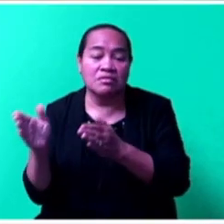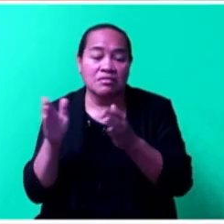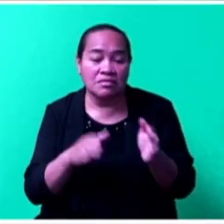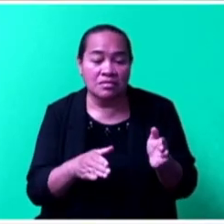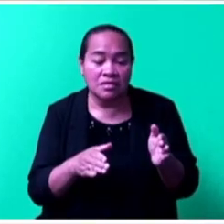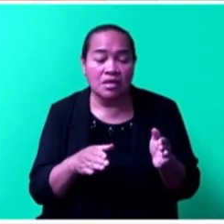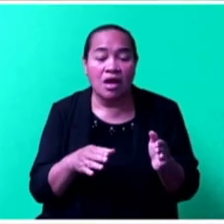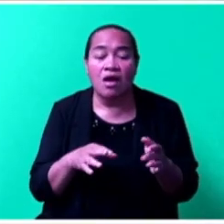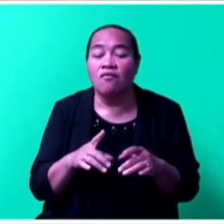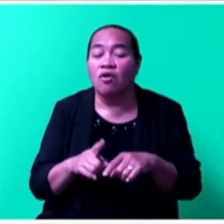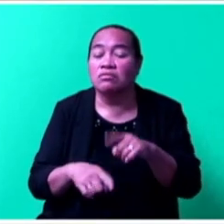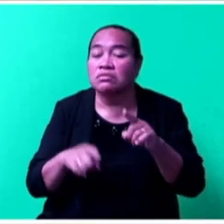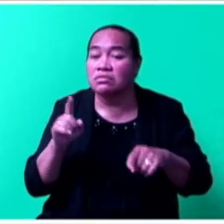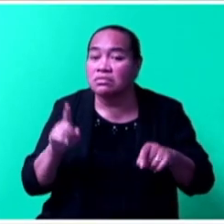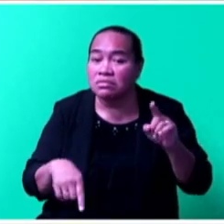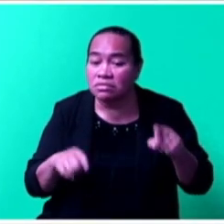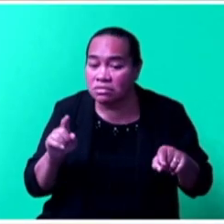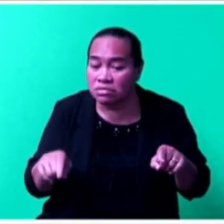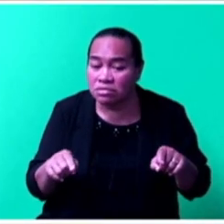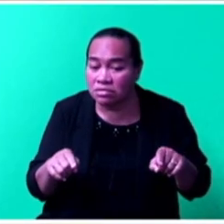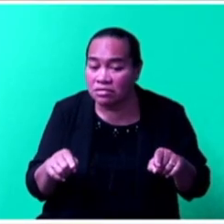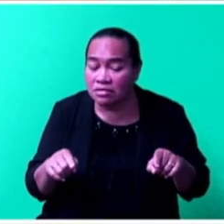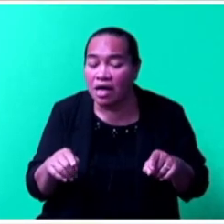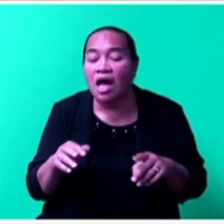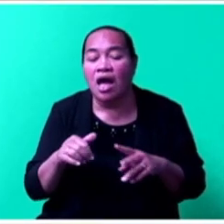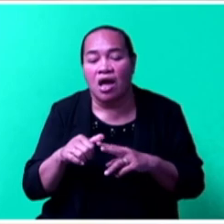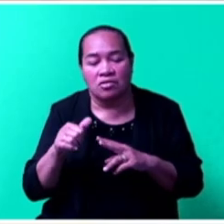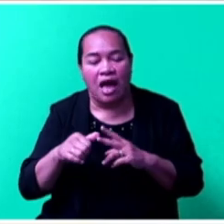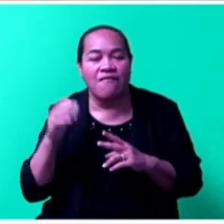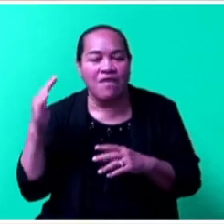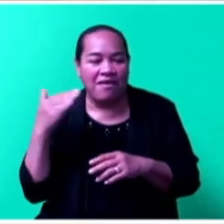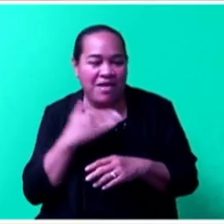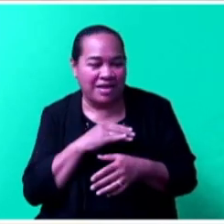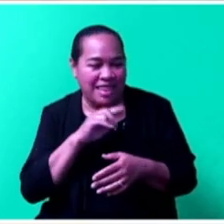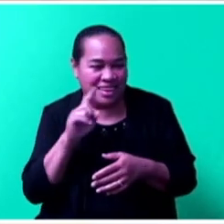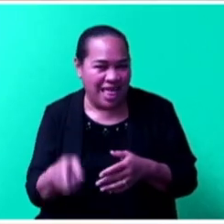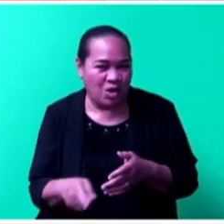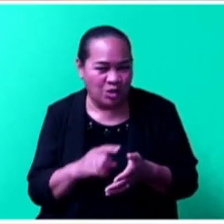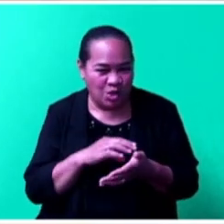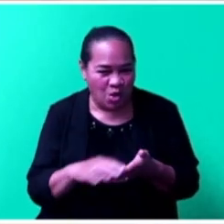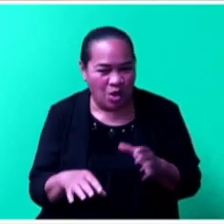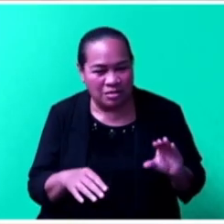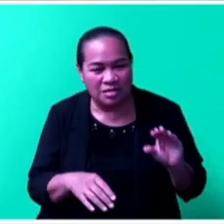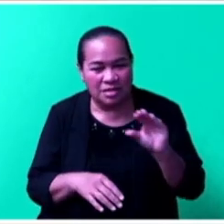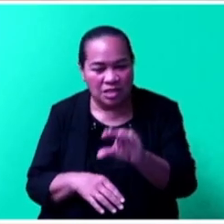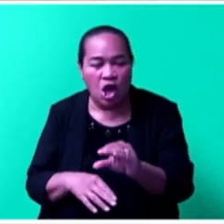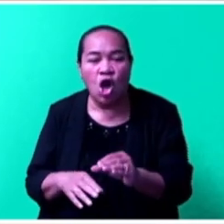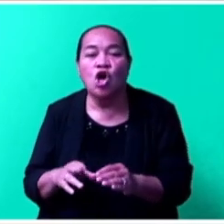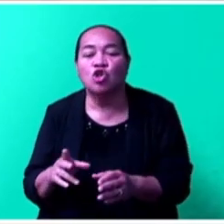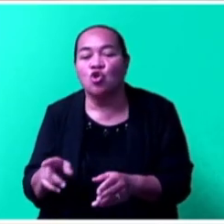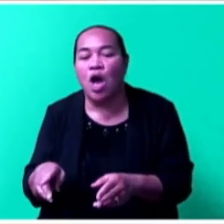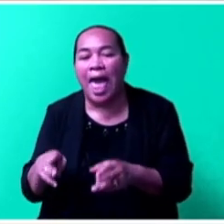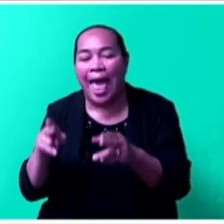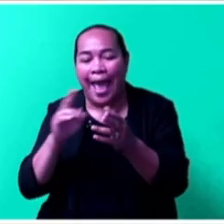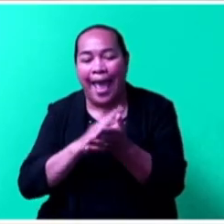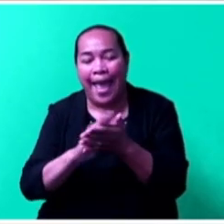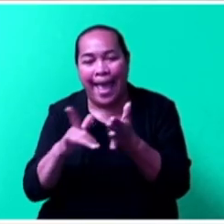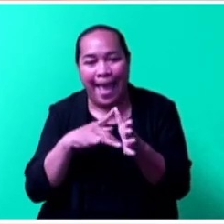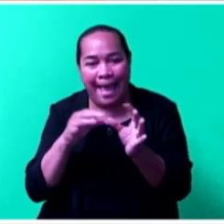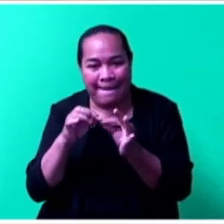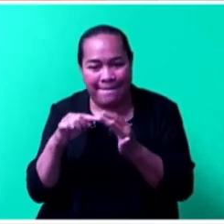and resettlement on informal settlement, and $500,000 is allocated to Habitat for